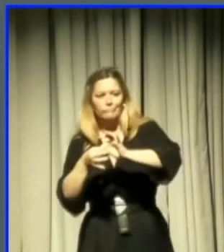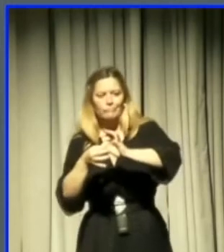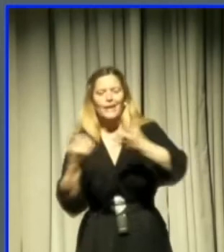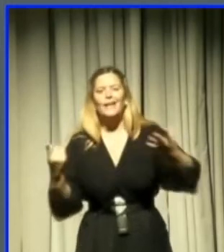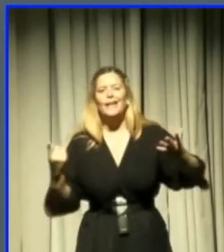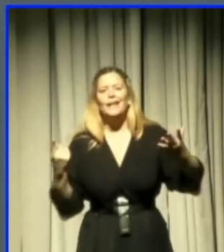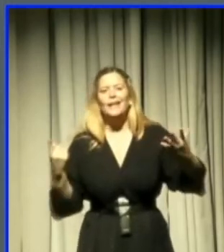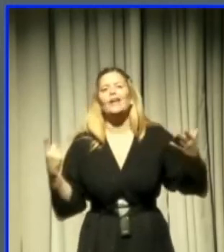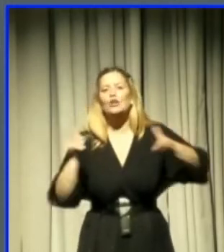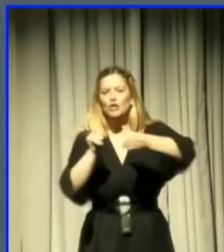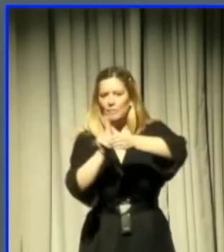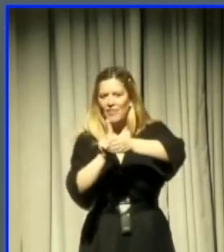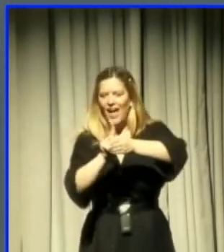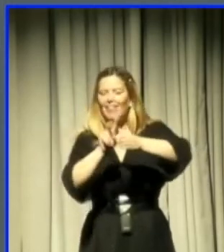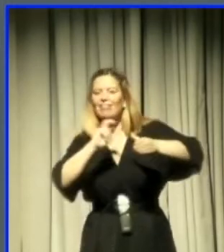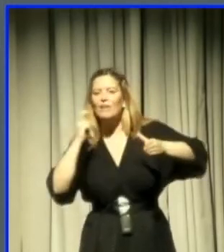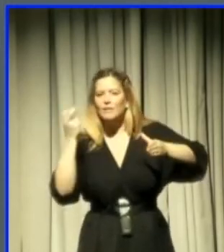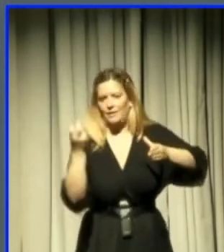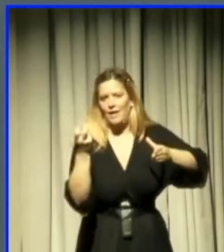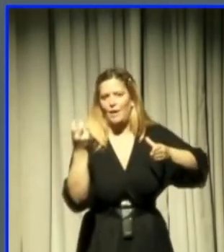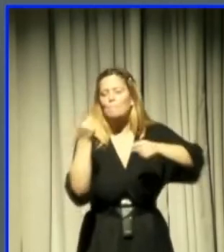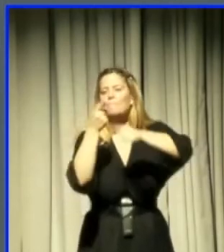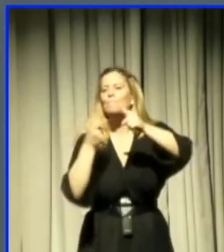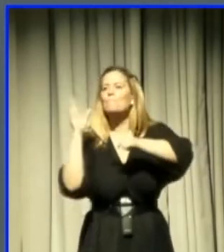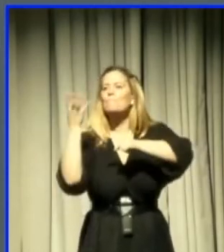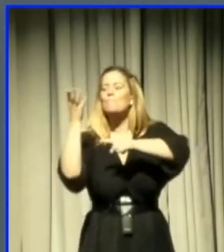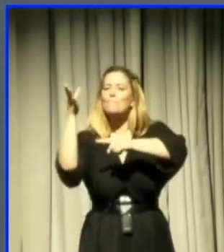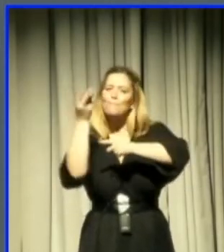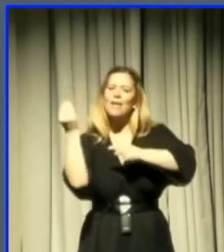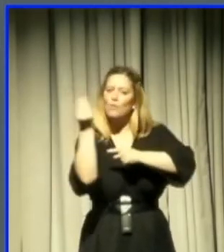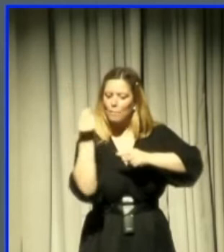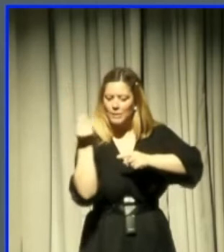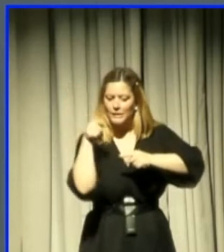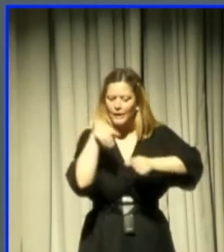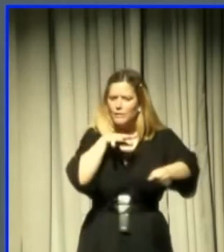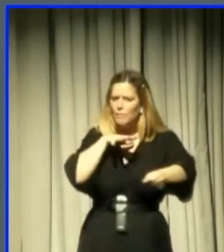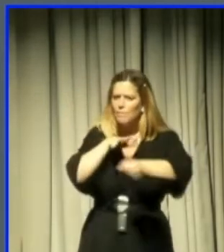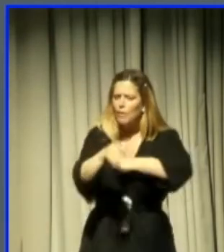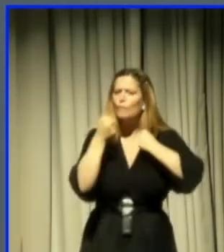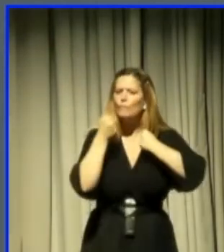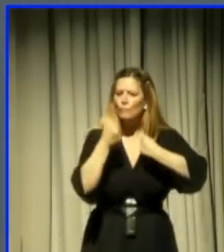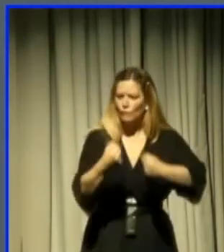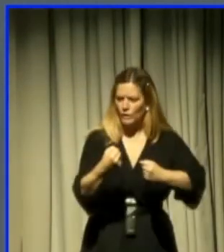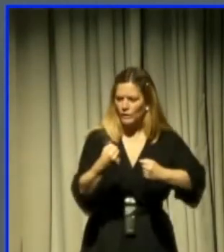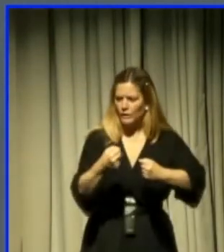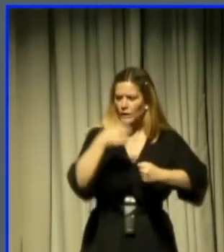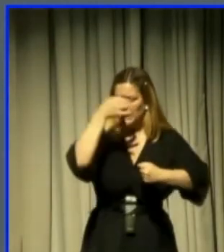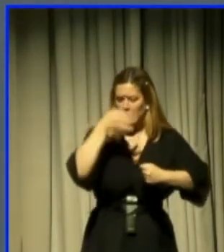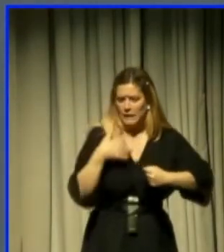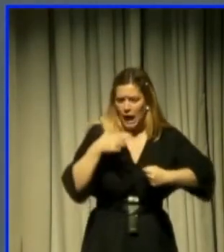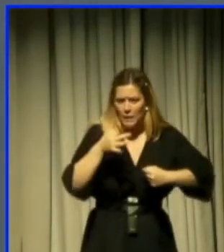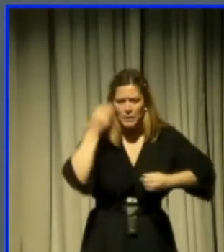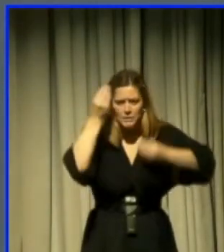everything attached to all this concept, which is huge. But then if you think about the interaction between social media and the